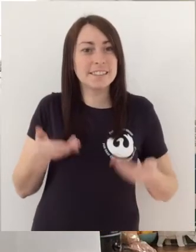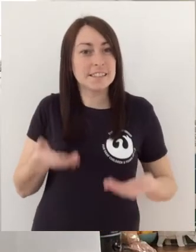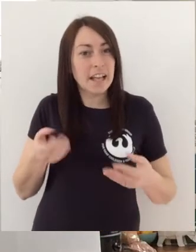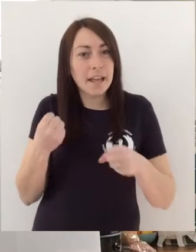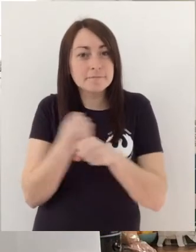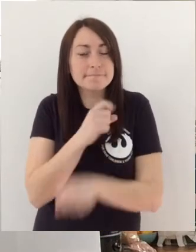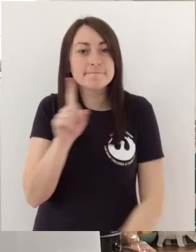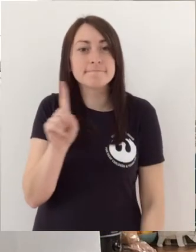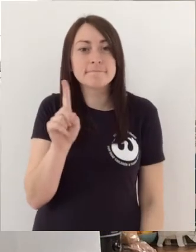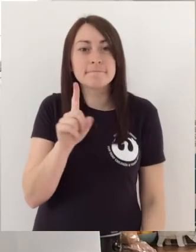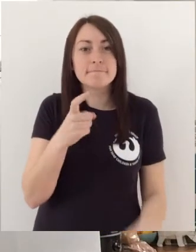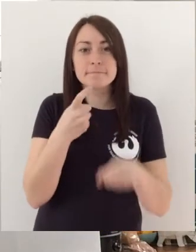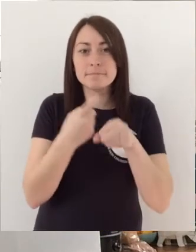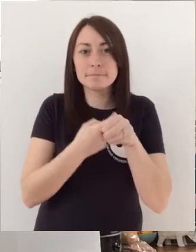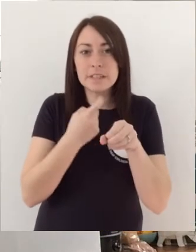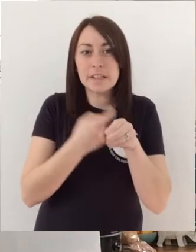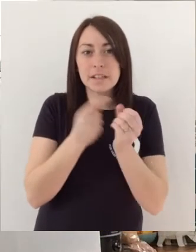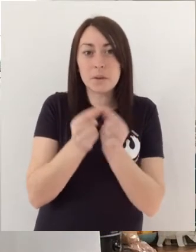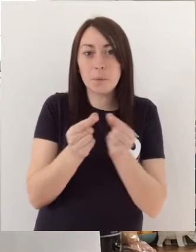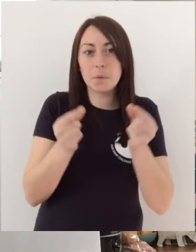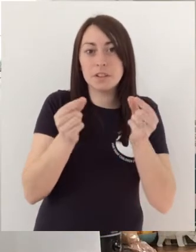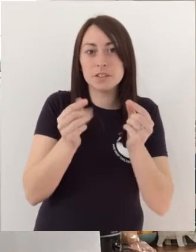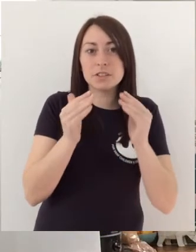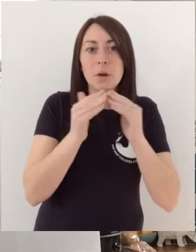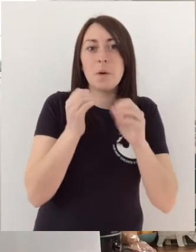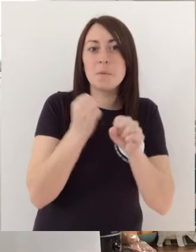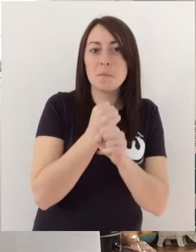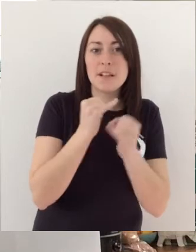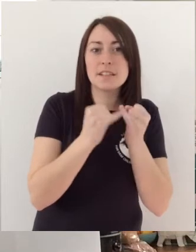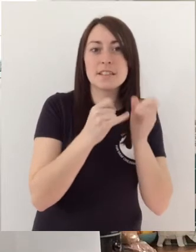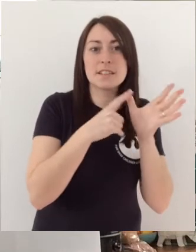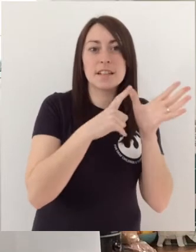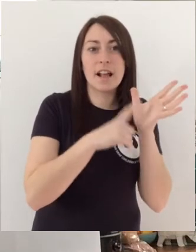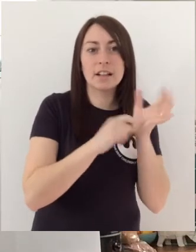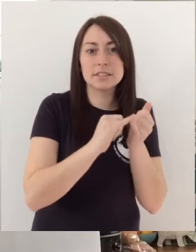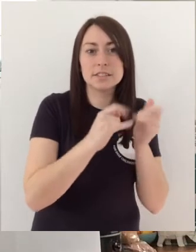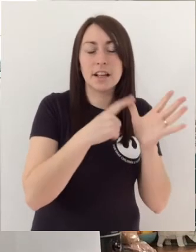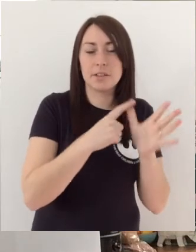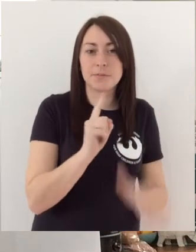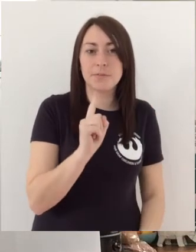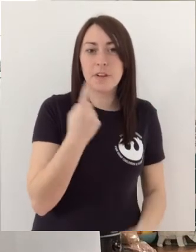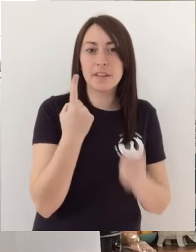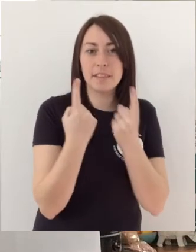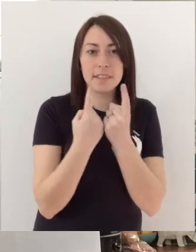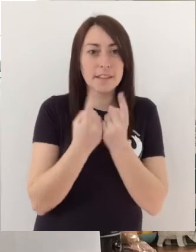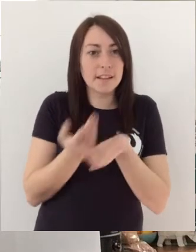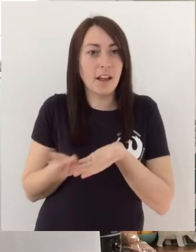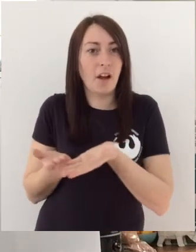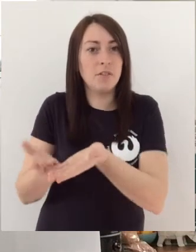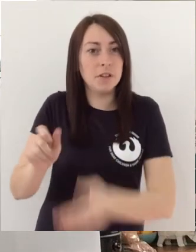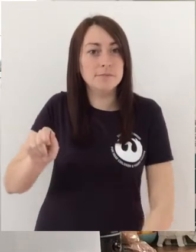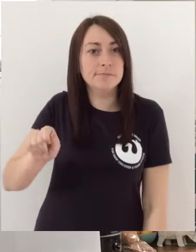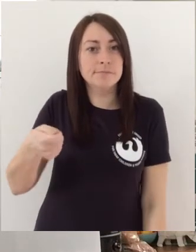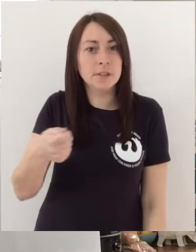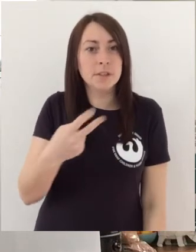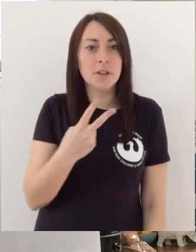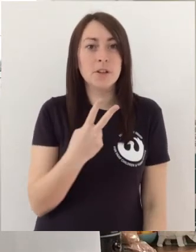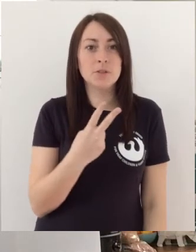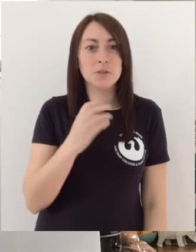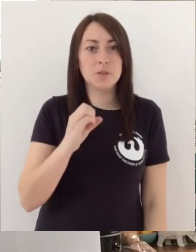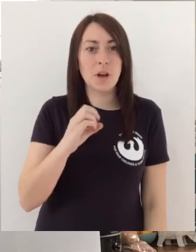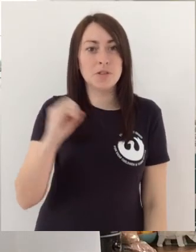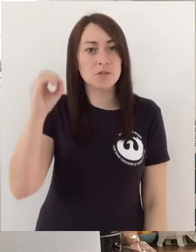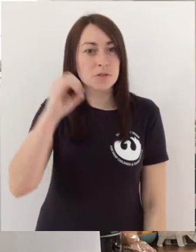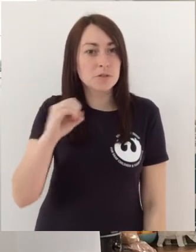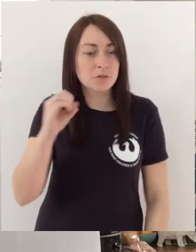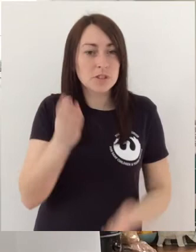today we're going to be making some potato wedges with homemade salsa. So before we do anything, we're going to preheat our oven to 200 degrees and pop a tray